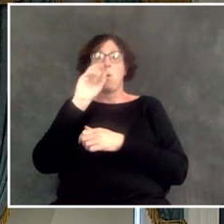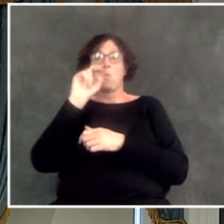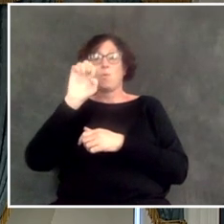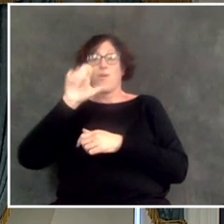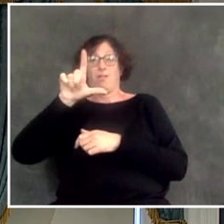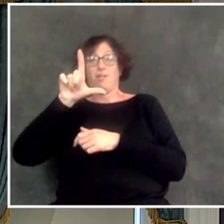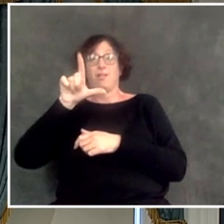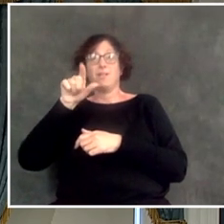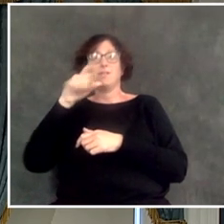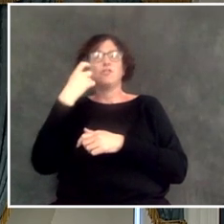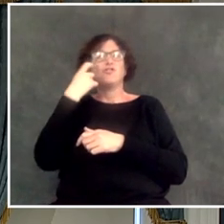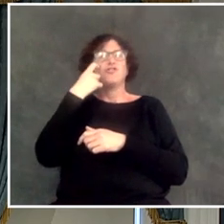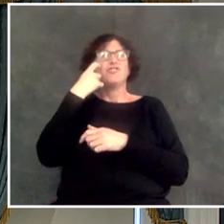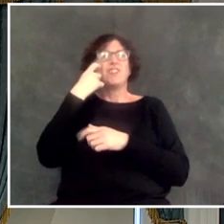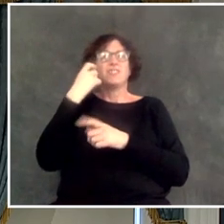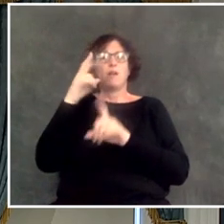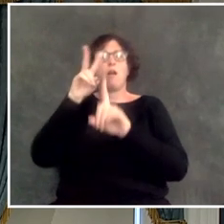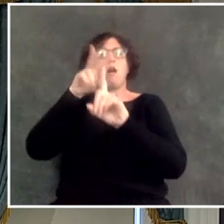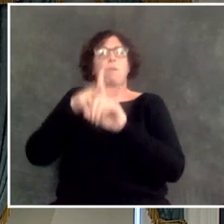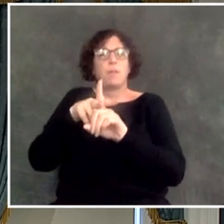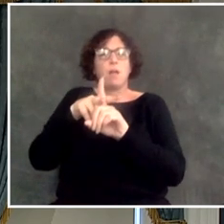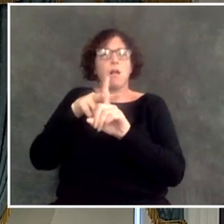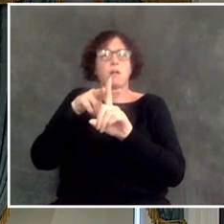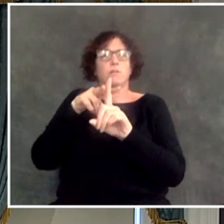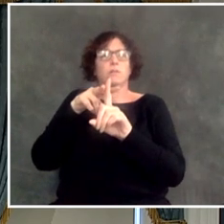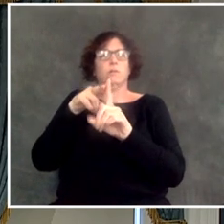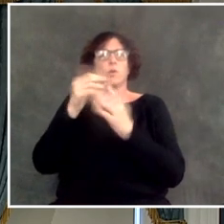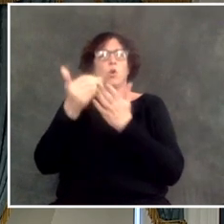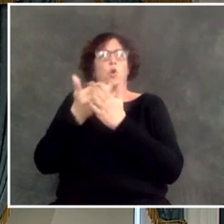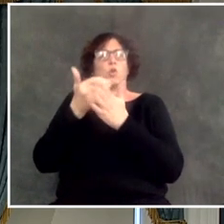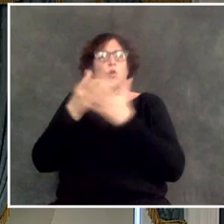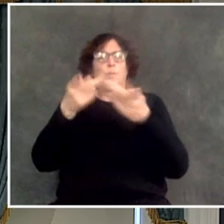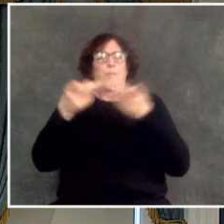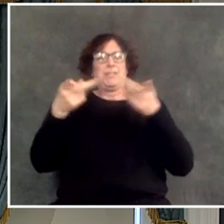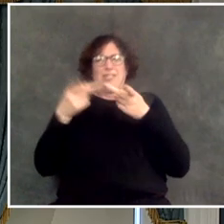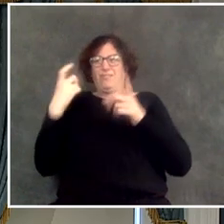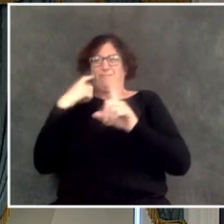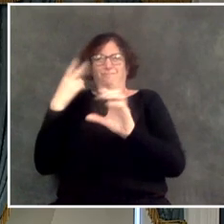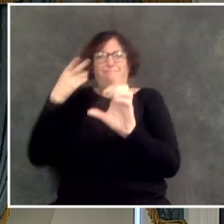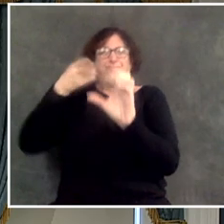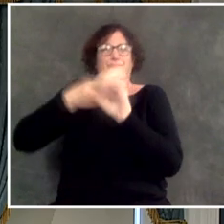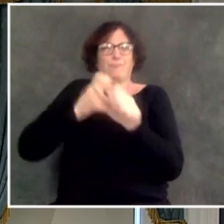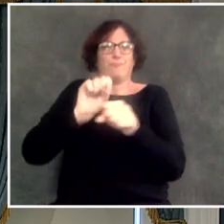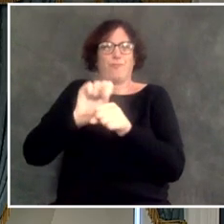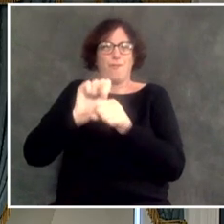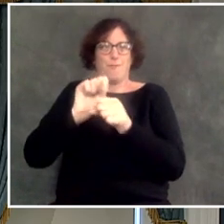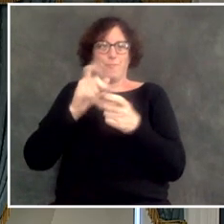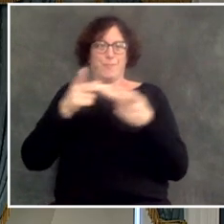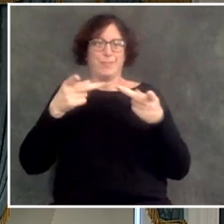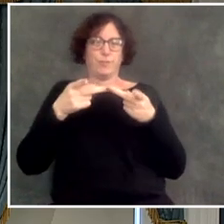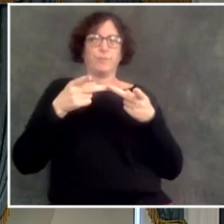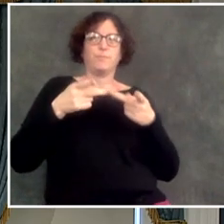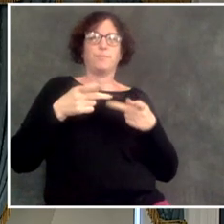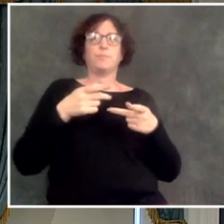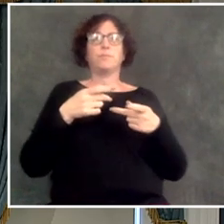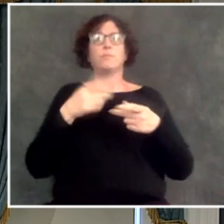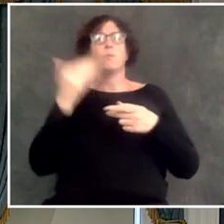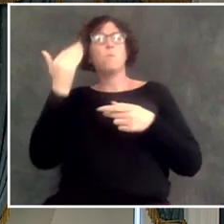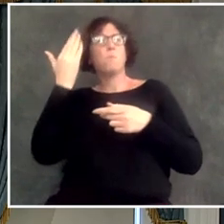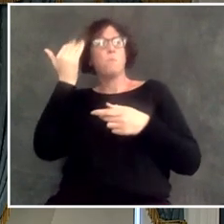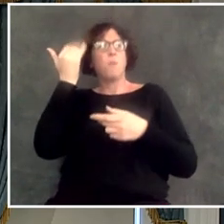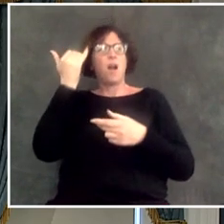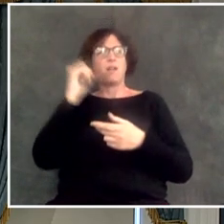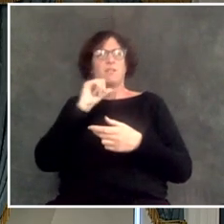Commissioner Criswell, who I understand she's on the call today, but we really haven't seen her as visible as we've seen, say,